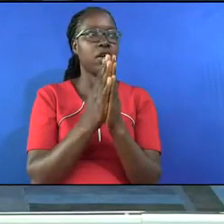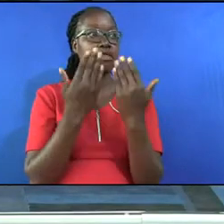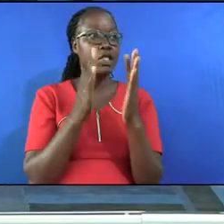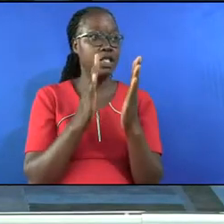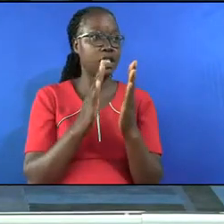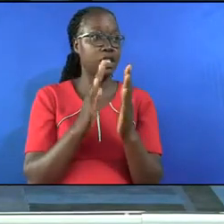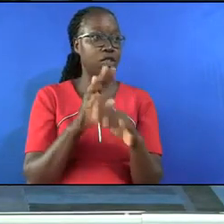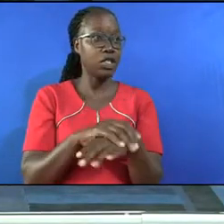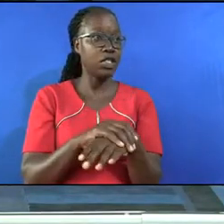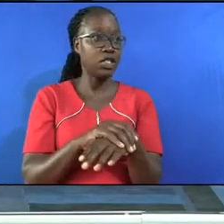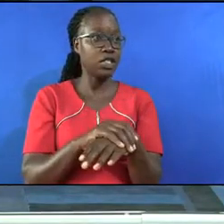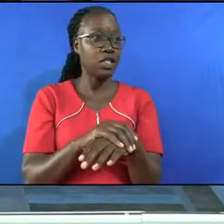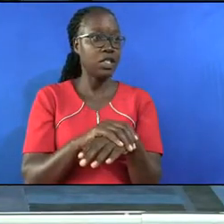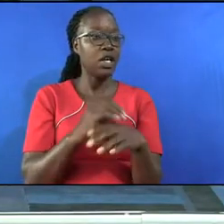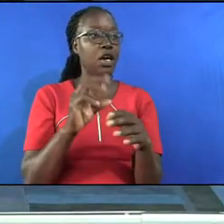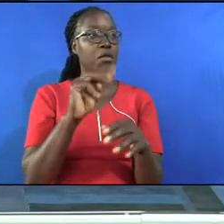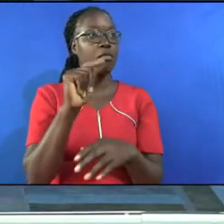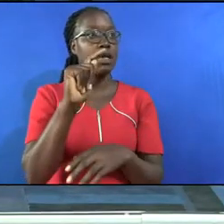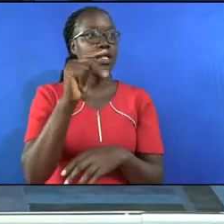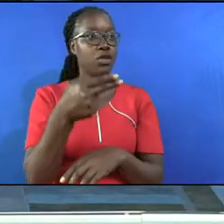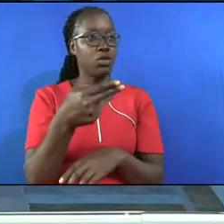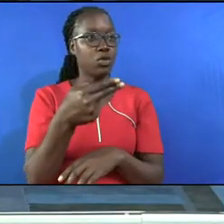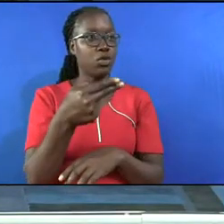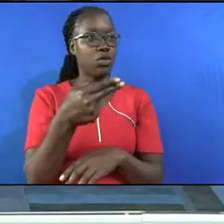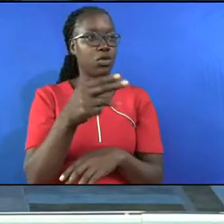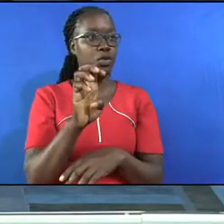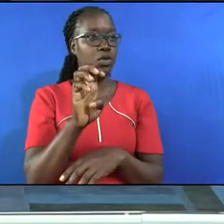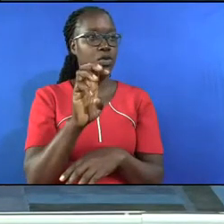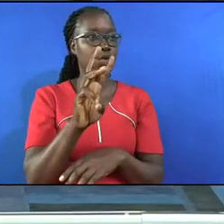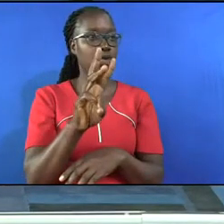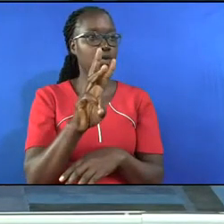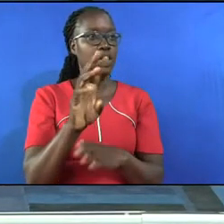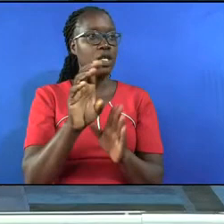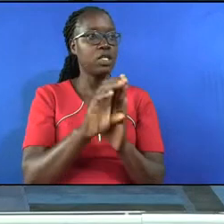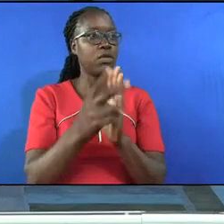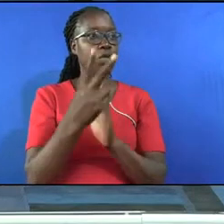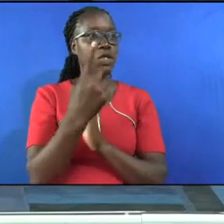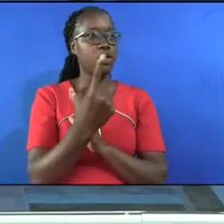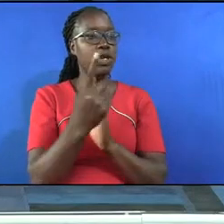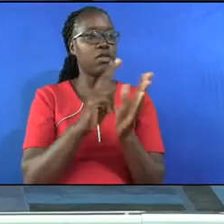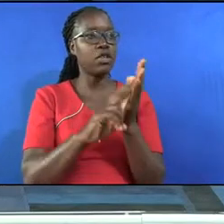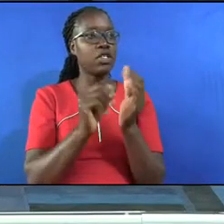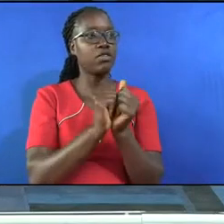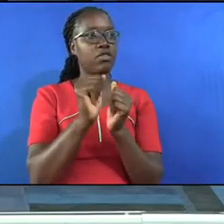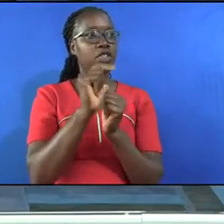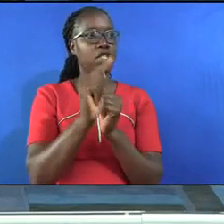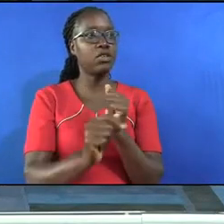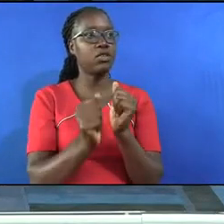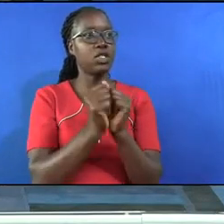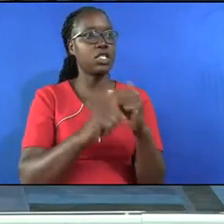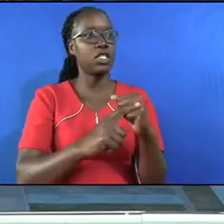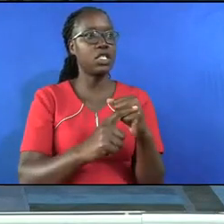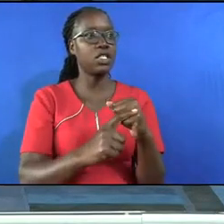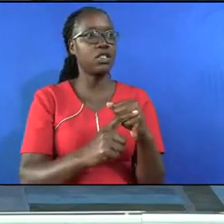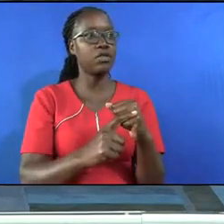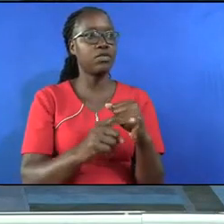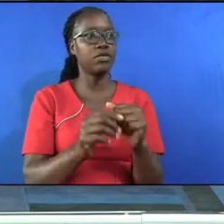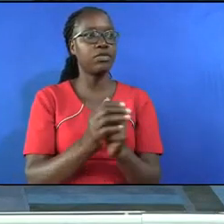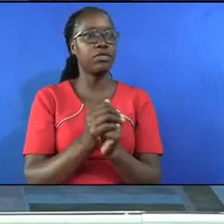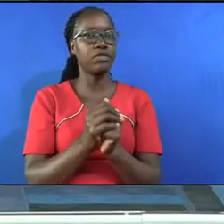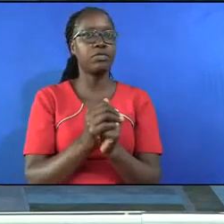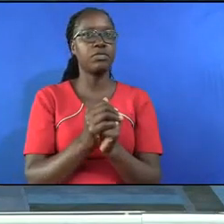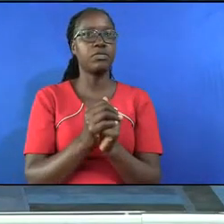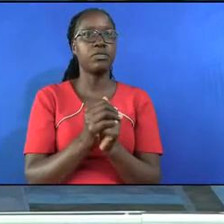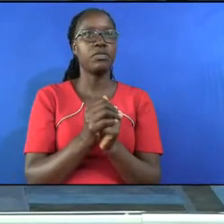to kindly maintain silence. We are in the presence of the Lord. Children, hello. Hello. We're